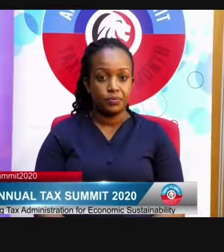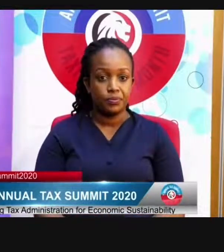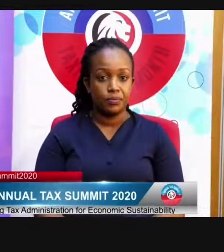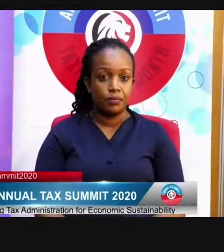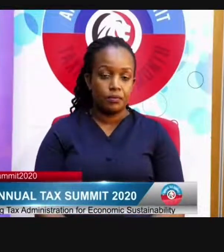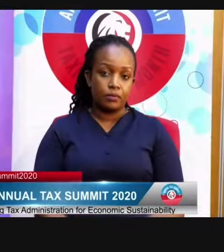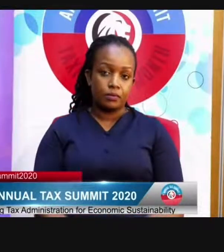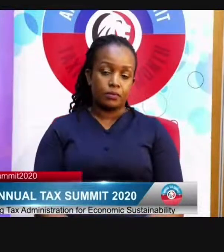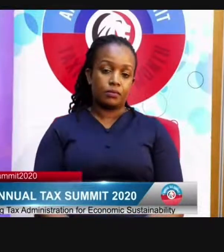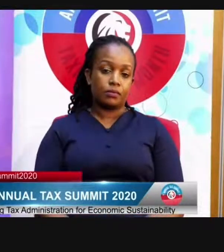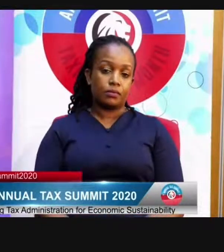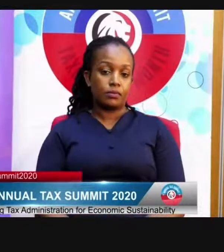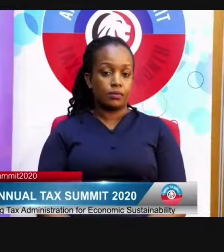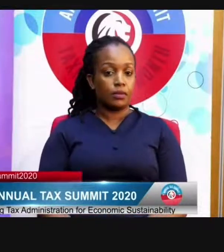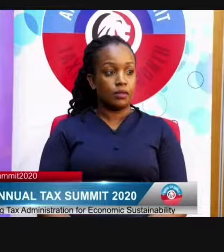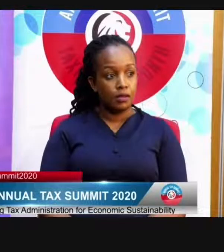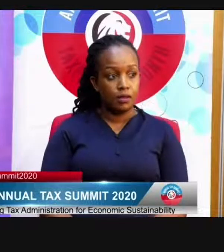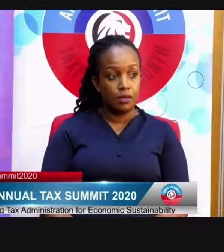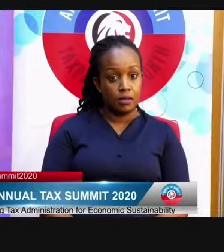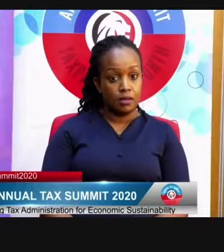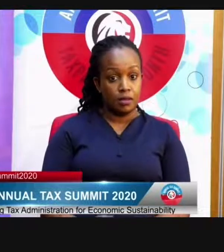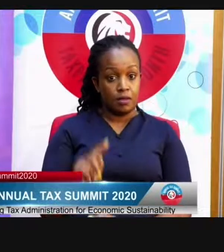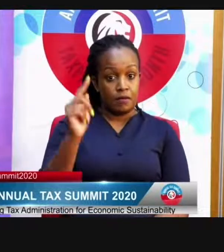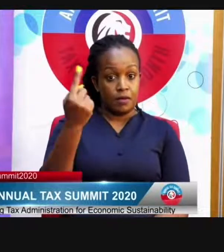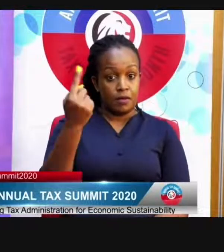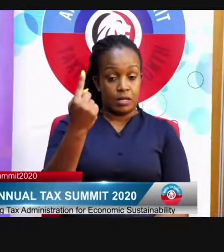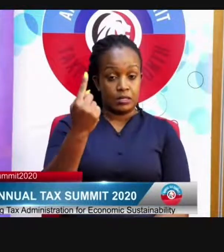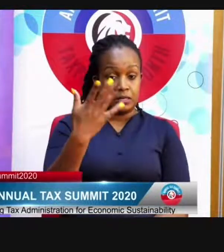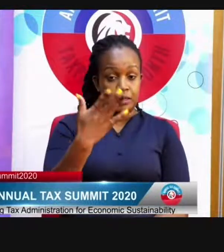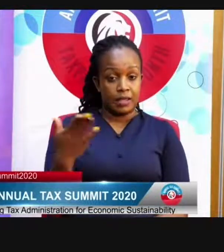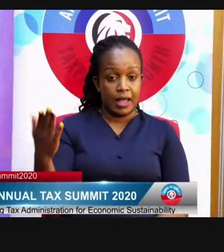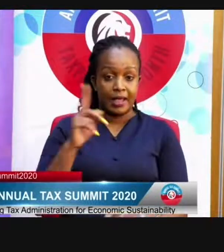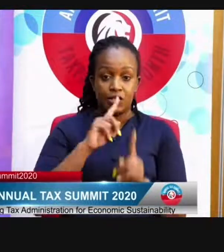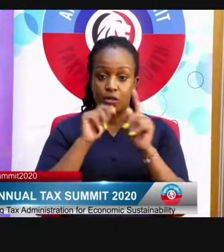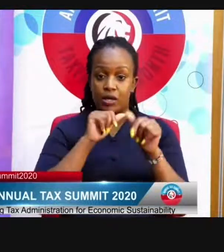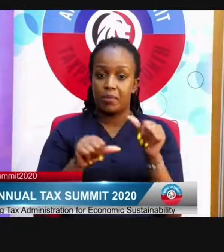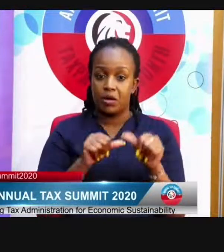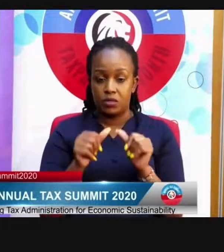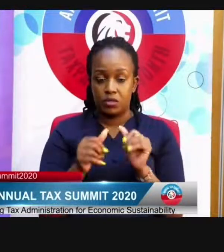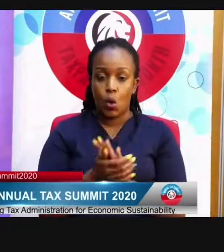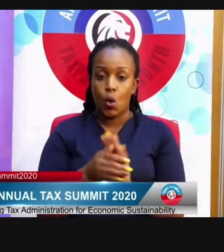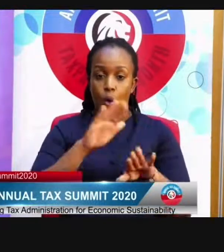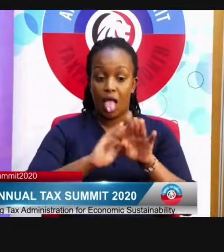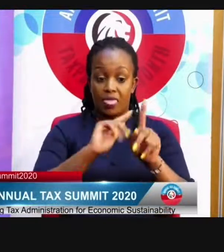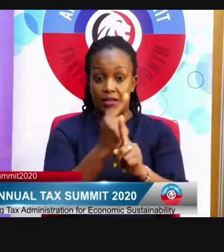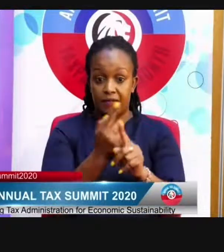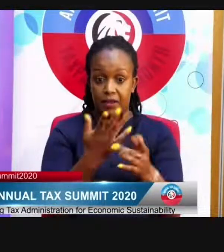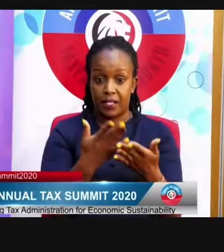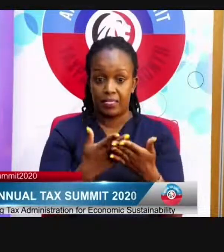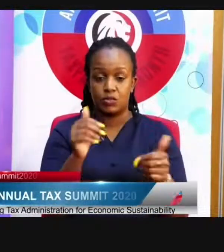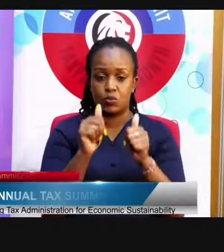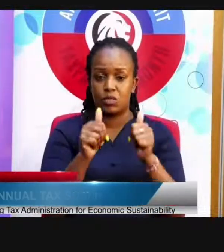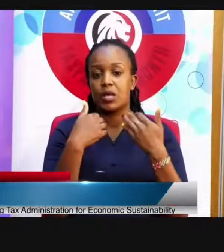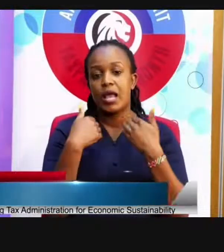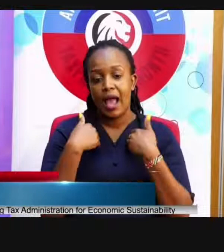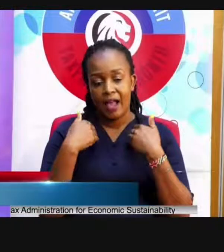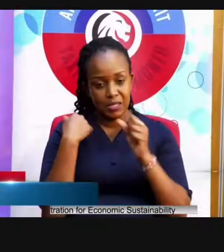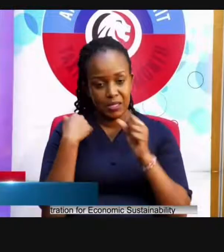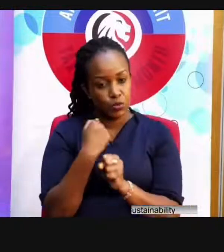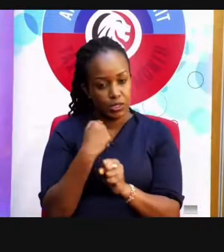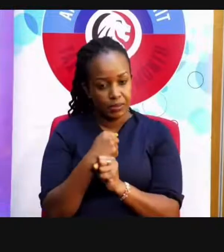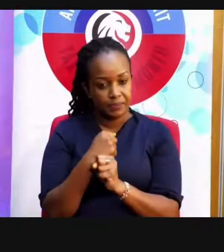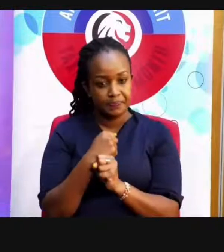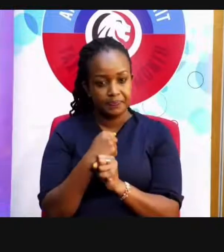piece that I want to talk about around the different things that we're doing around the work arrangements for our